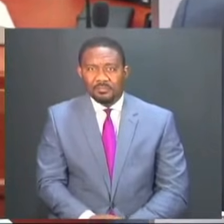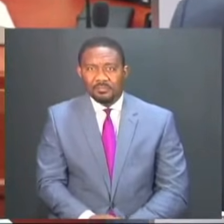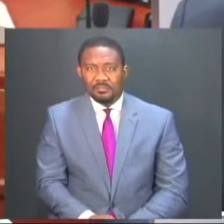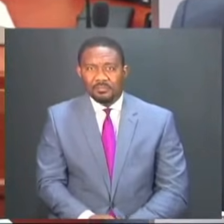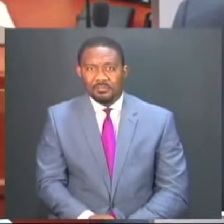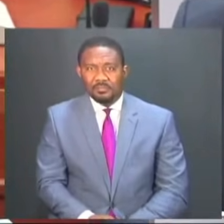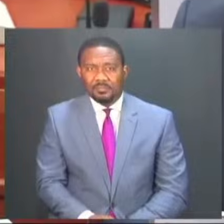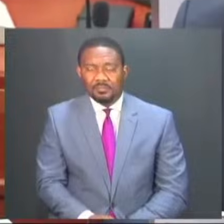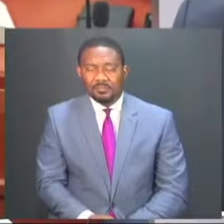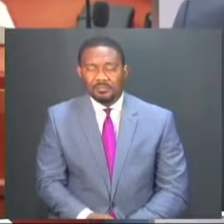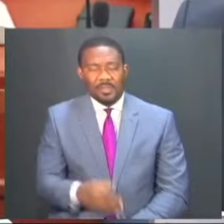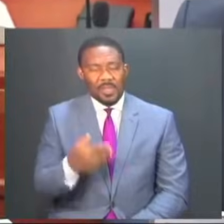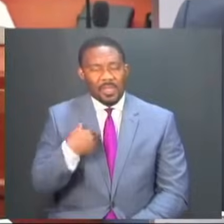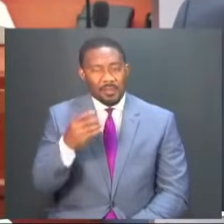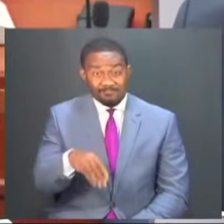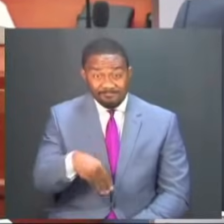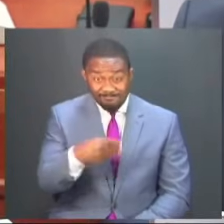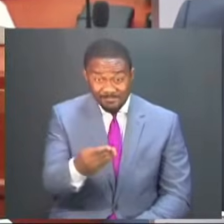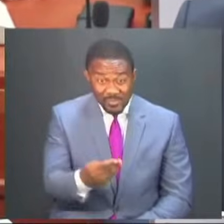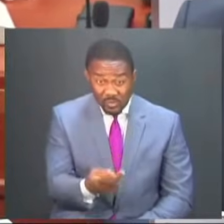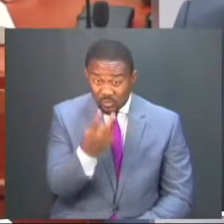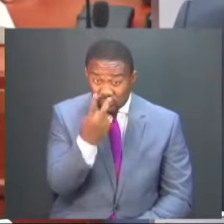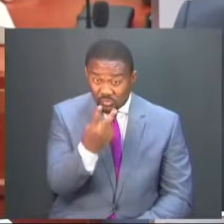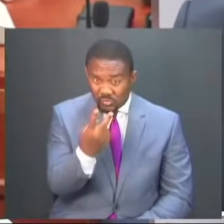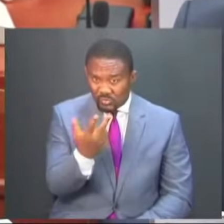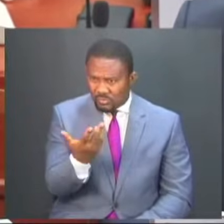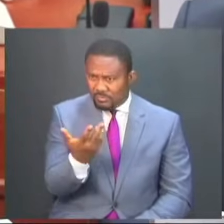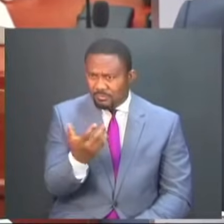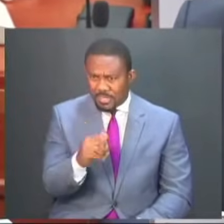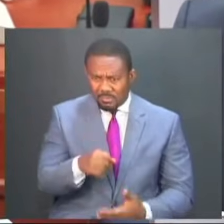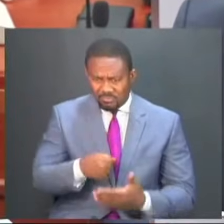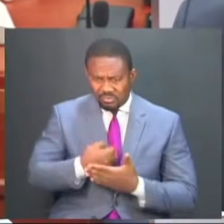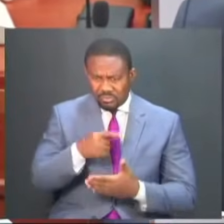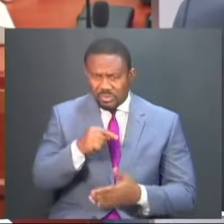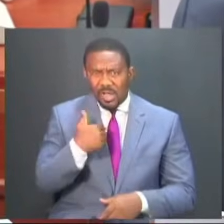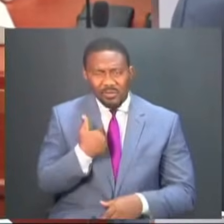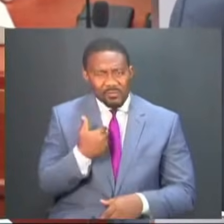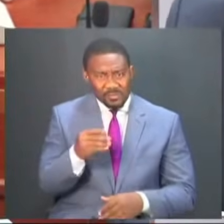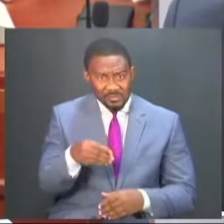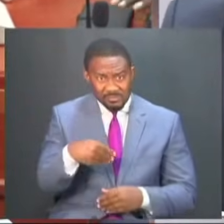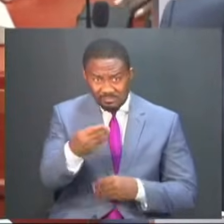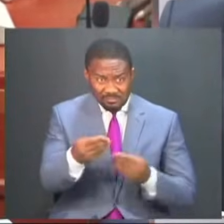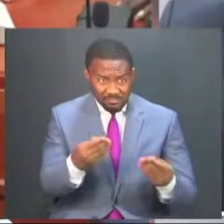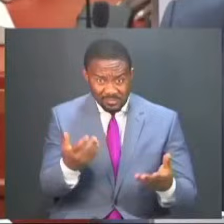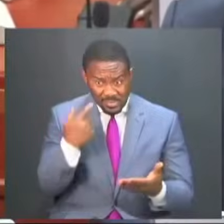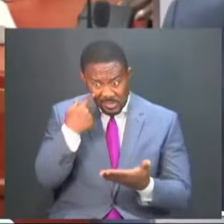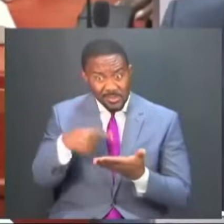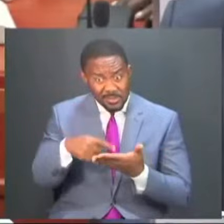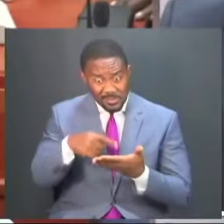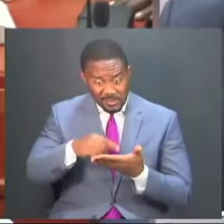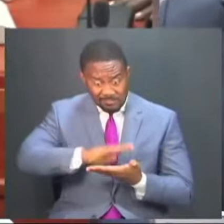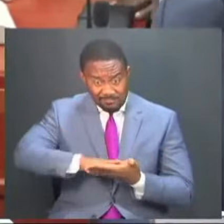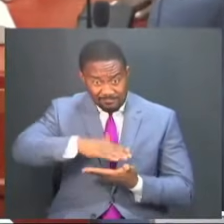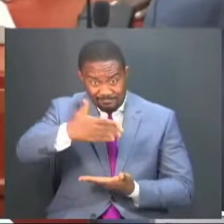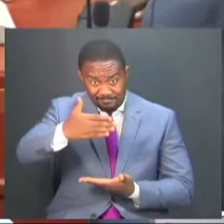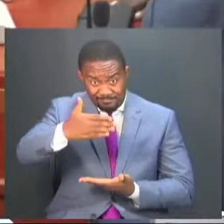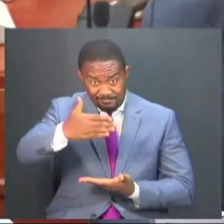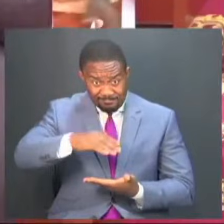I gave you hard copies and soft copies, and you are complaining. Check the console. Check the console.